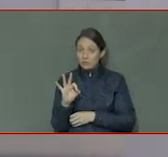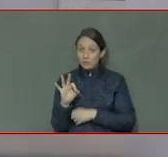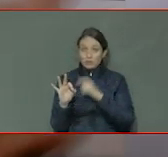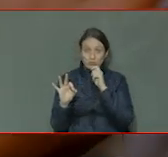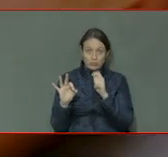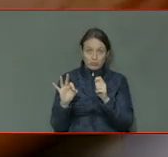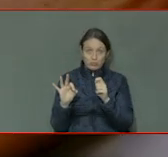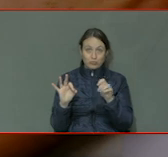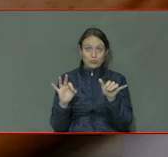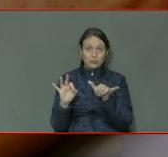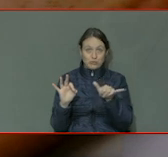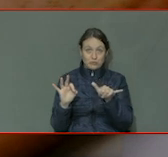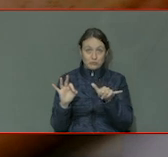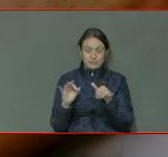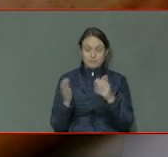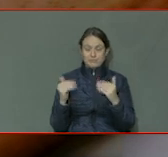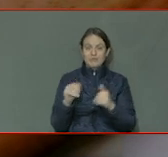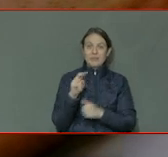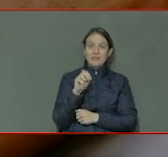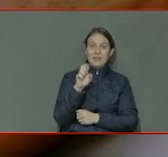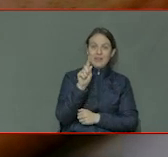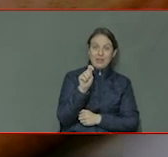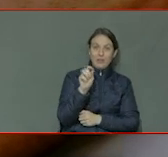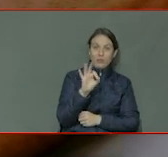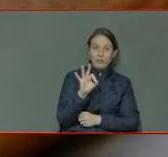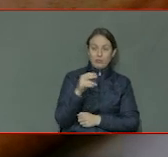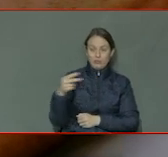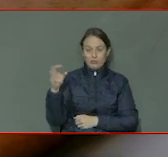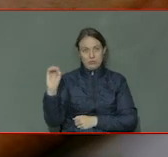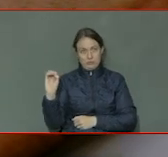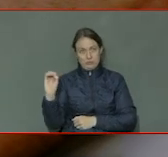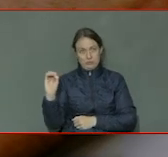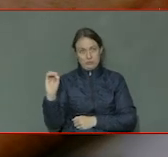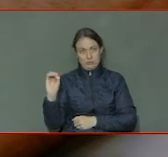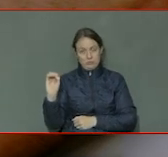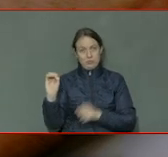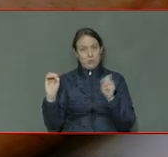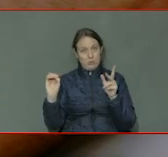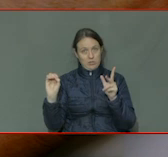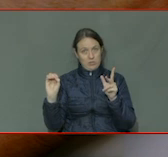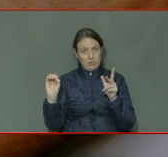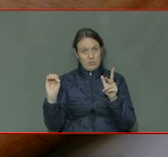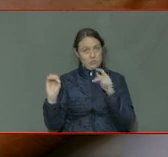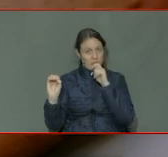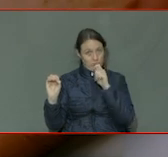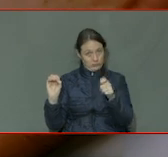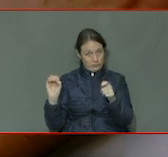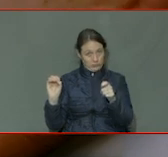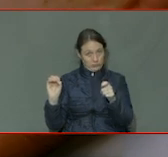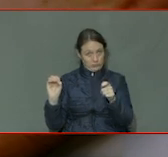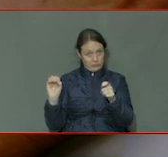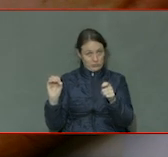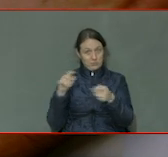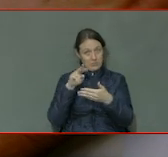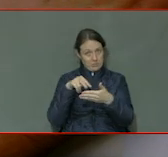correct? The net force acting on the car is 0. Okay, that was one of my options. Just read